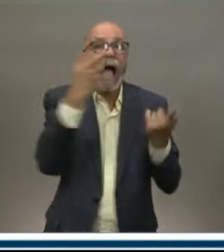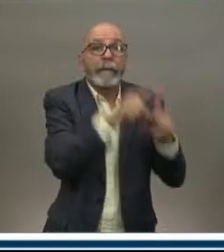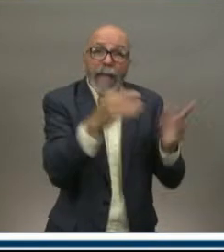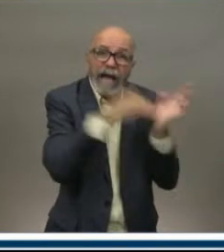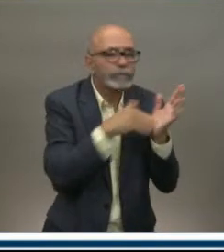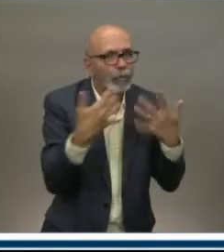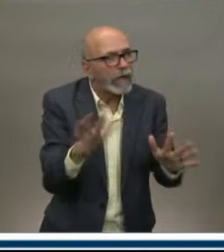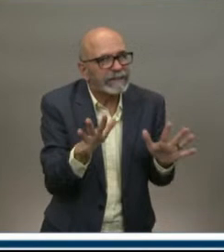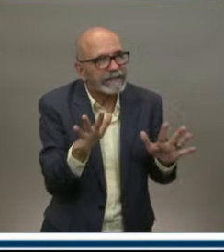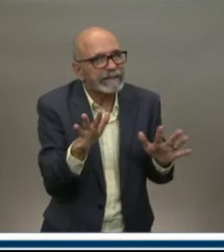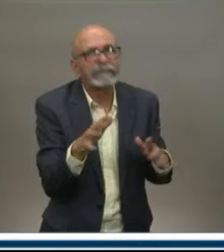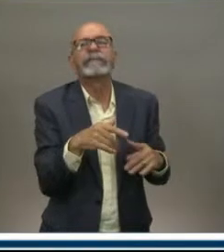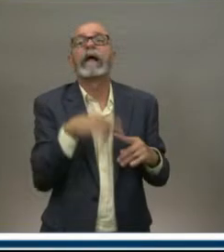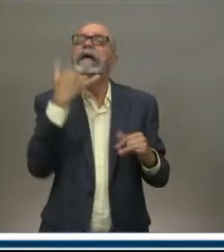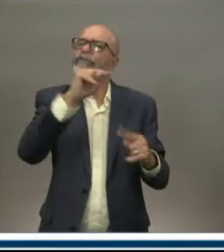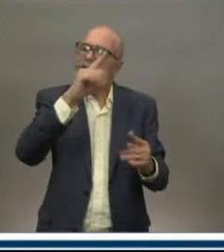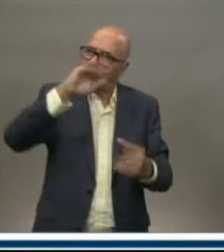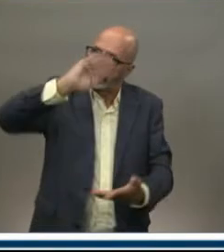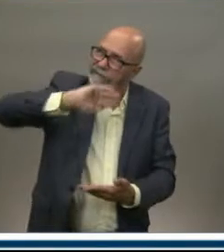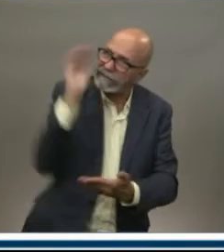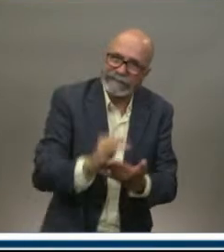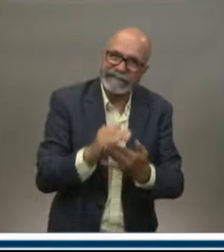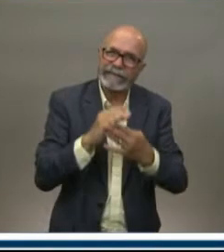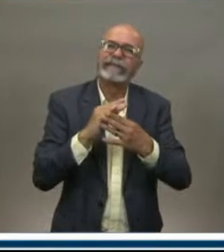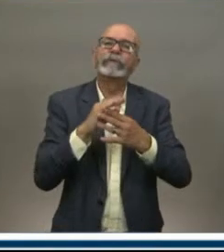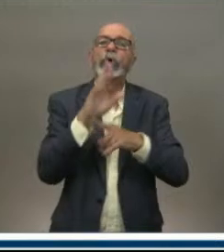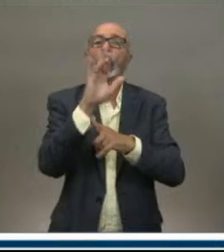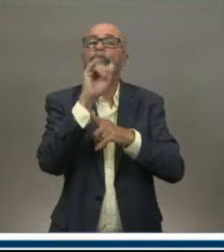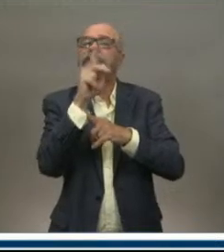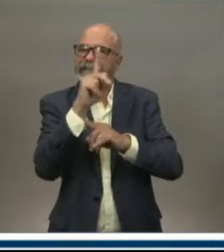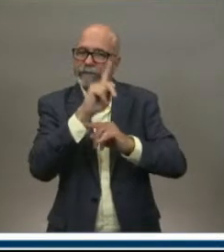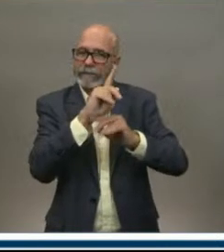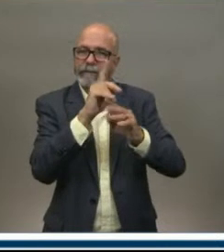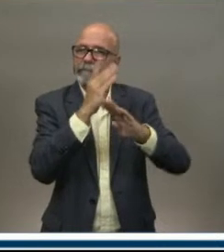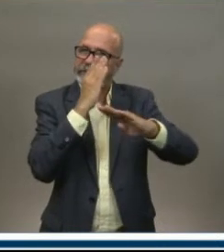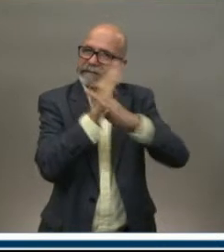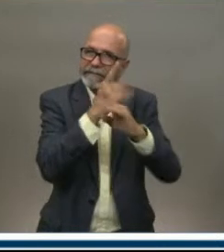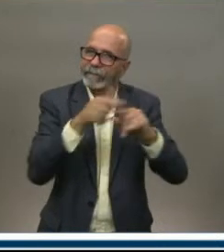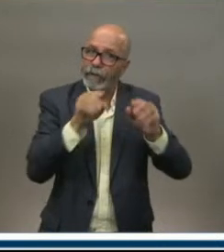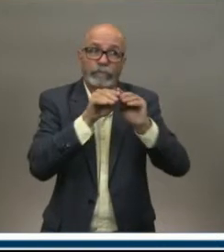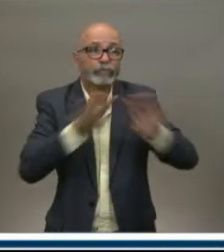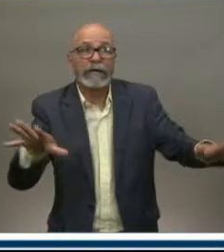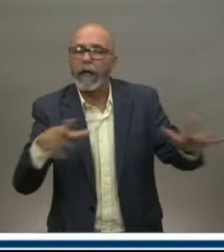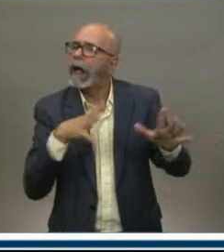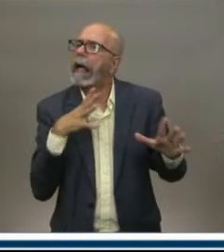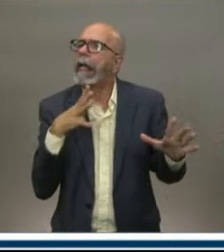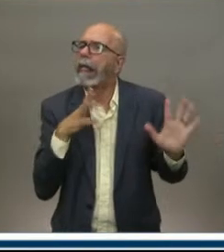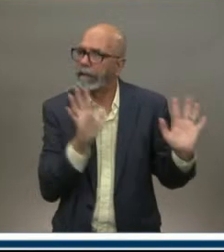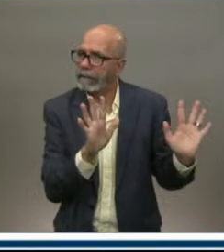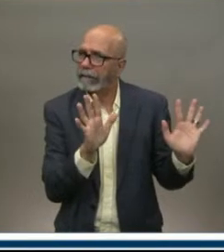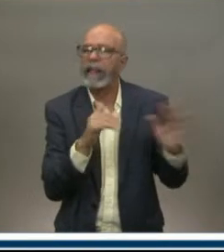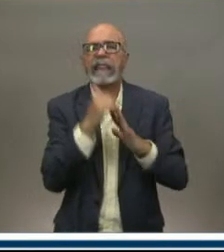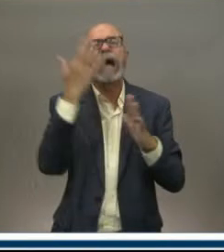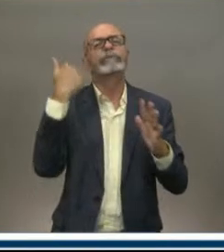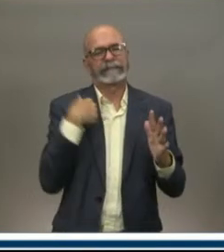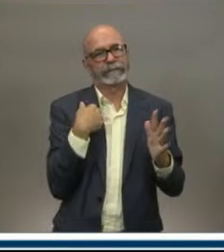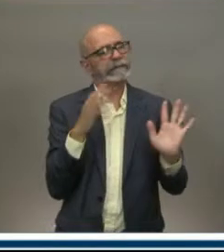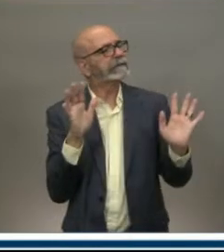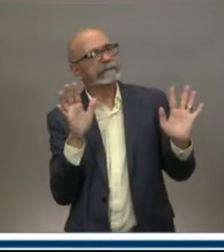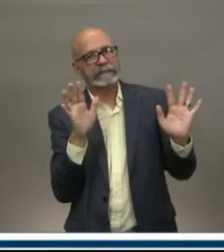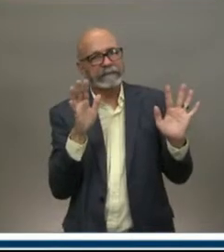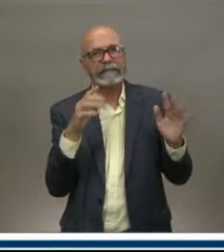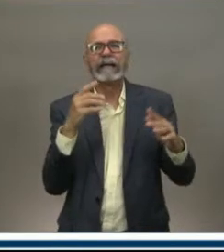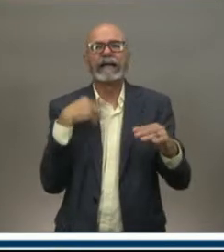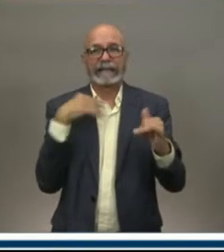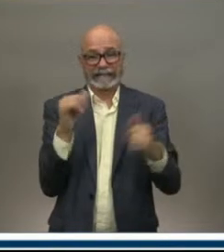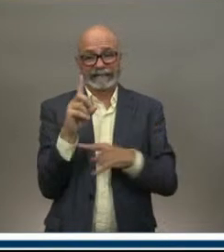or minimize the risk of a major outbreak. So this is why we chose the path that we did. I